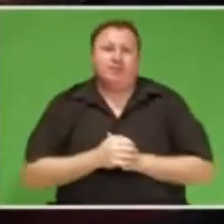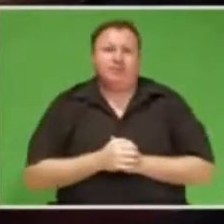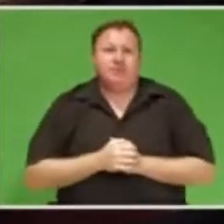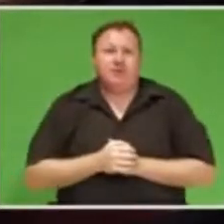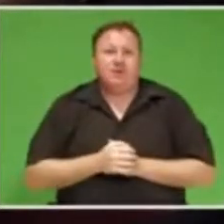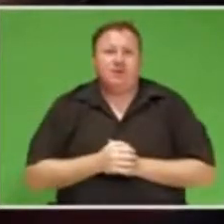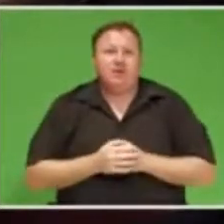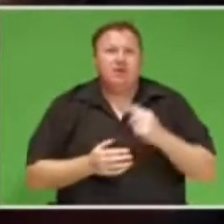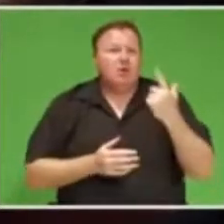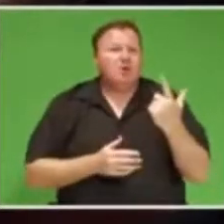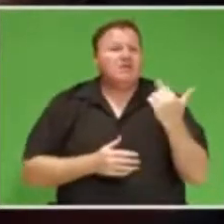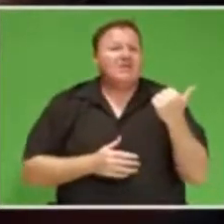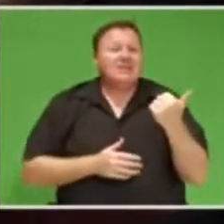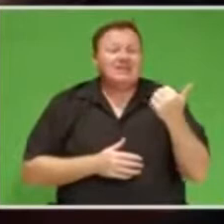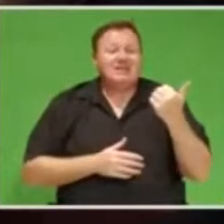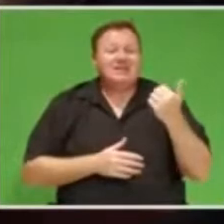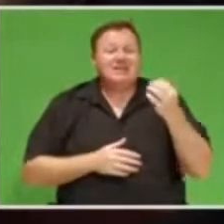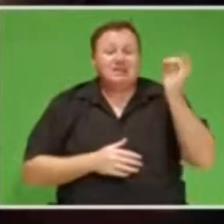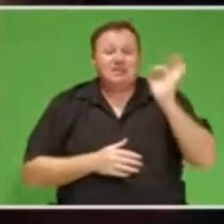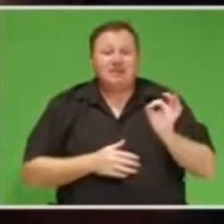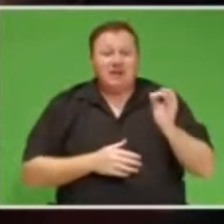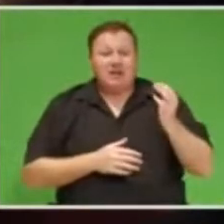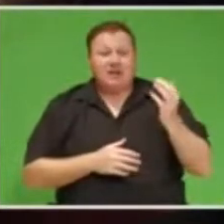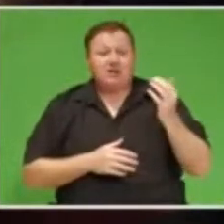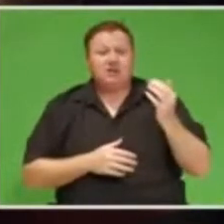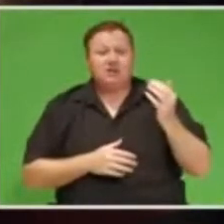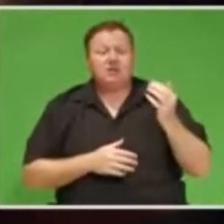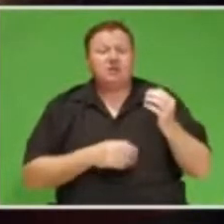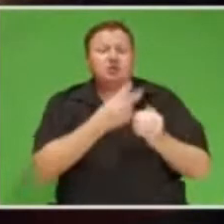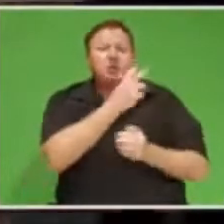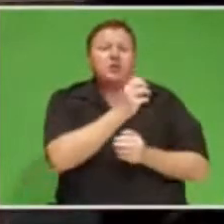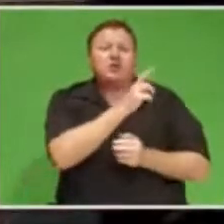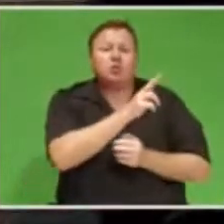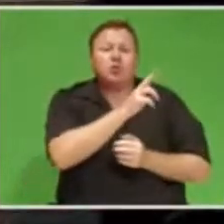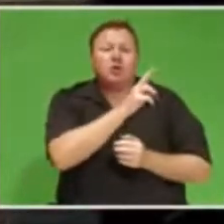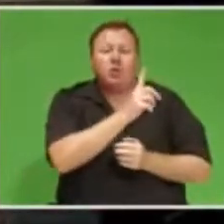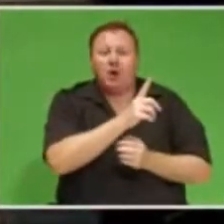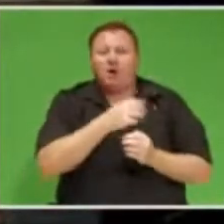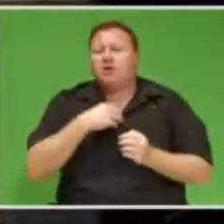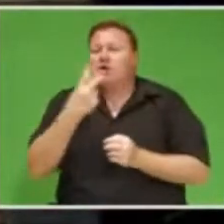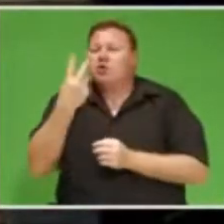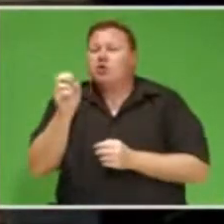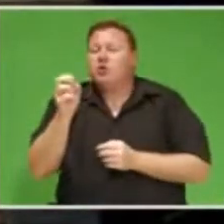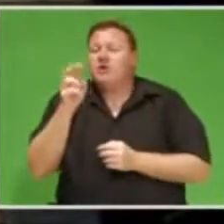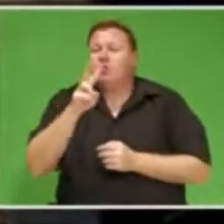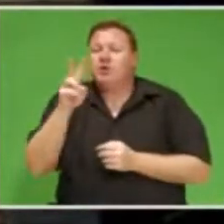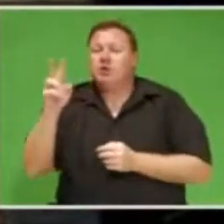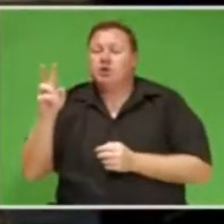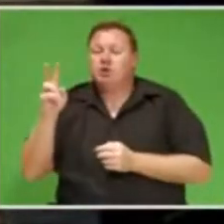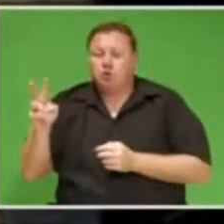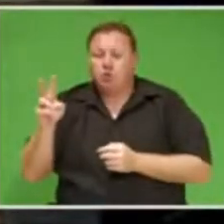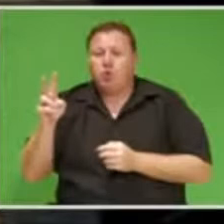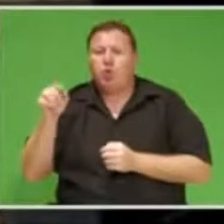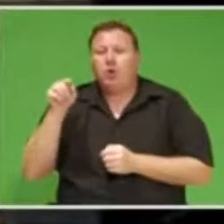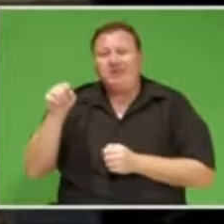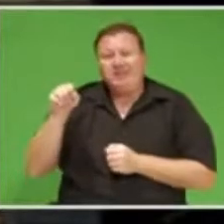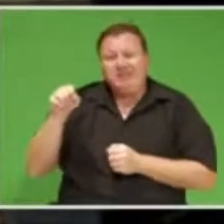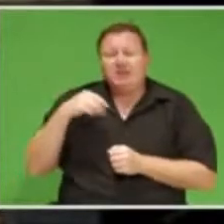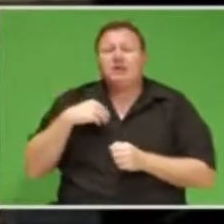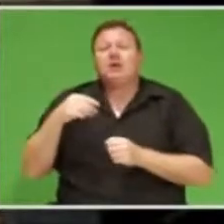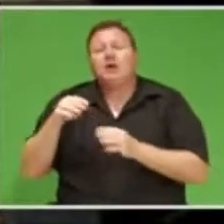from 76% the year before. The share of bachelor passes in the no-fee